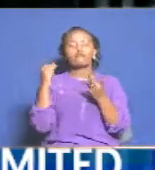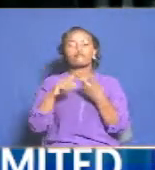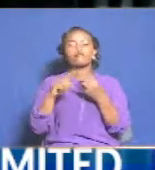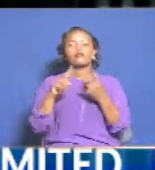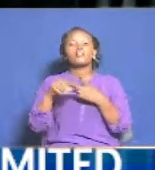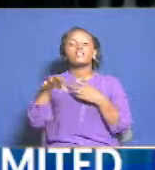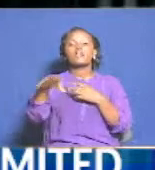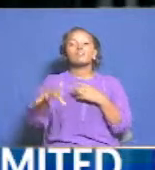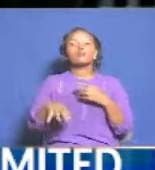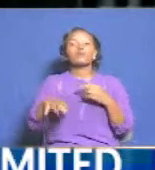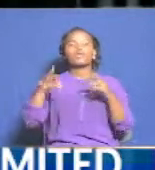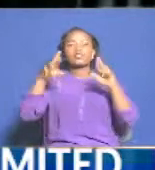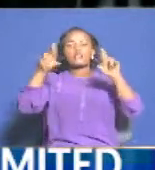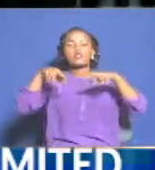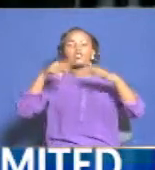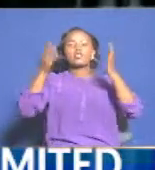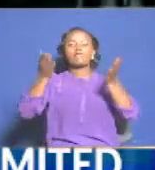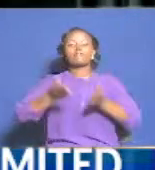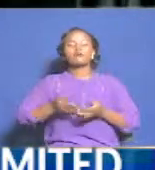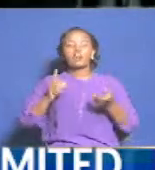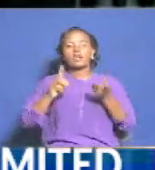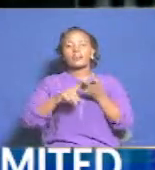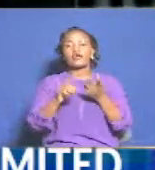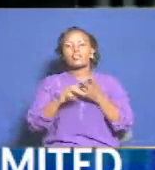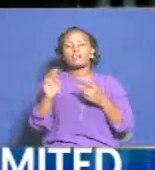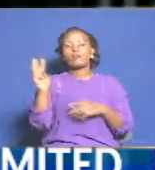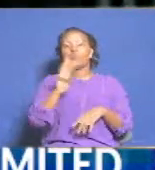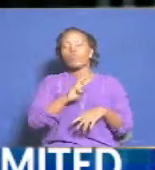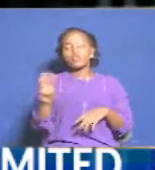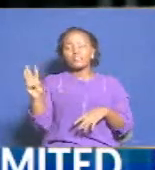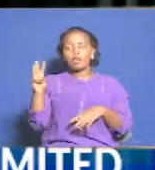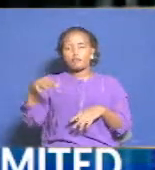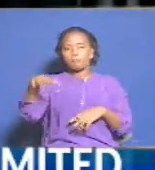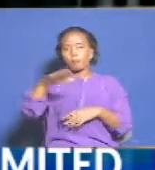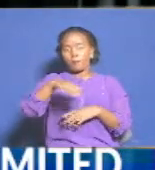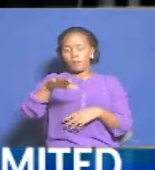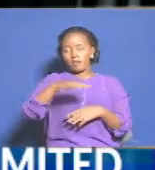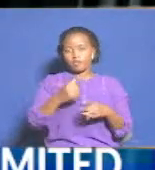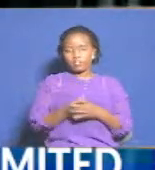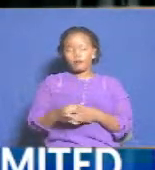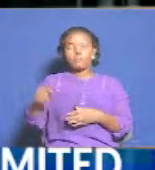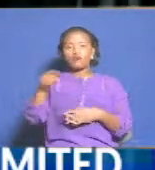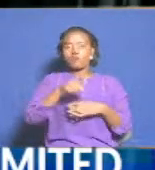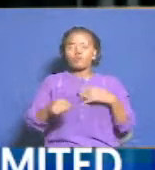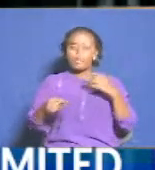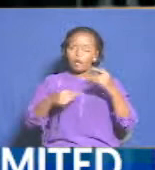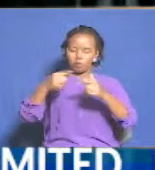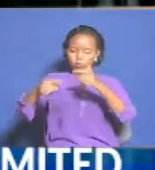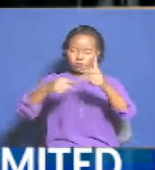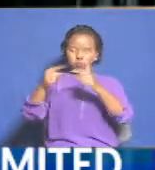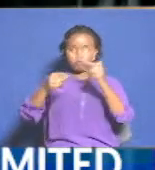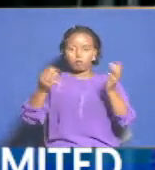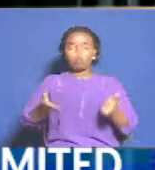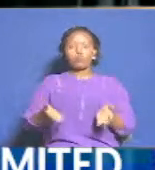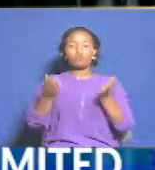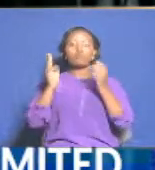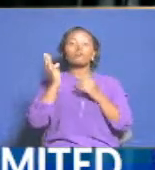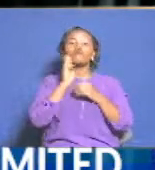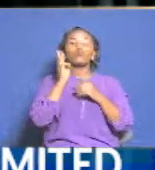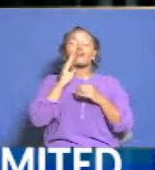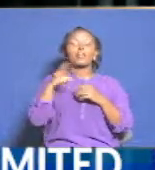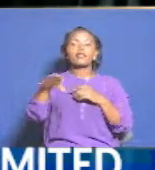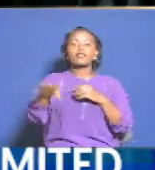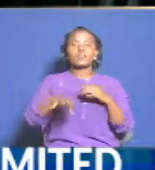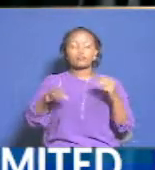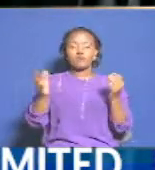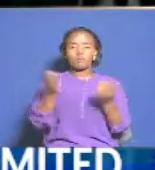the Rift Valley Western Kenyan circuit, we are moving to improve the water transport facilities